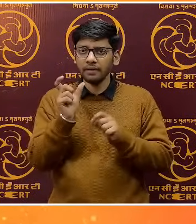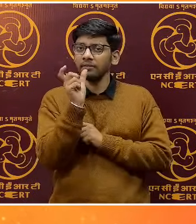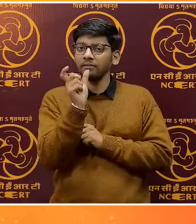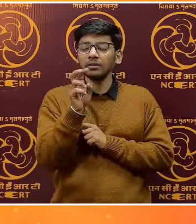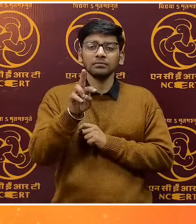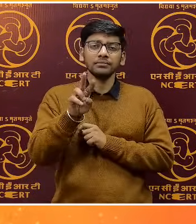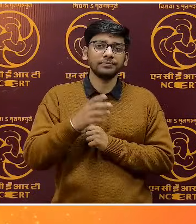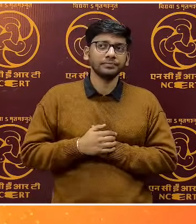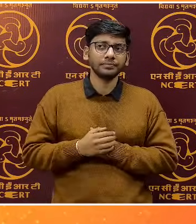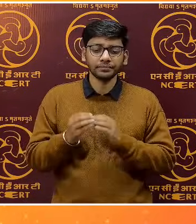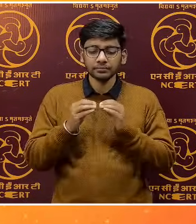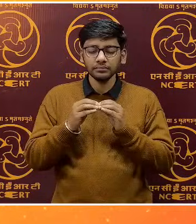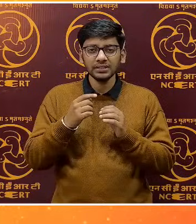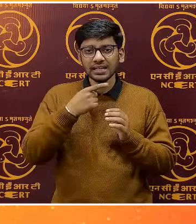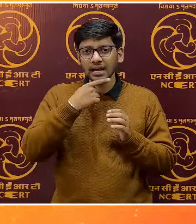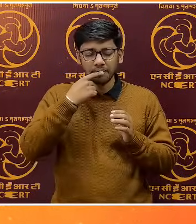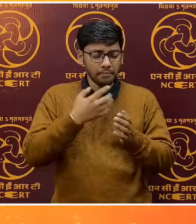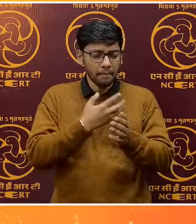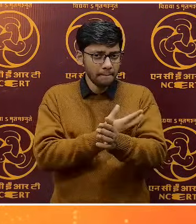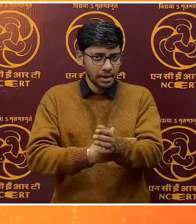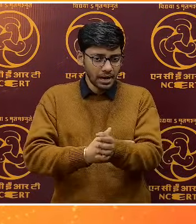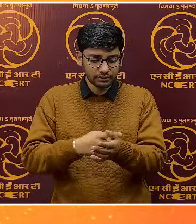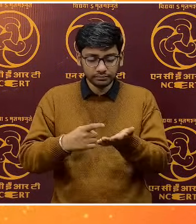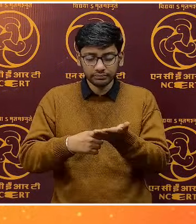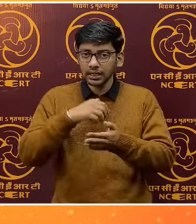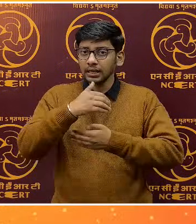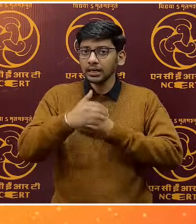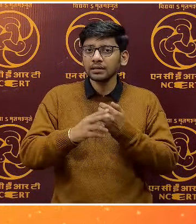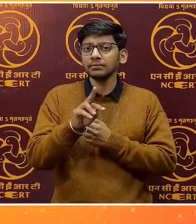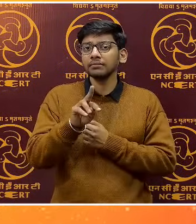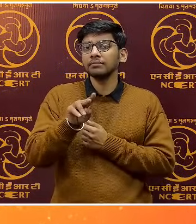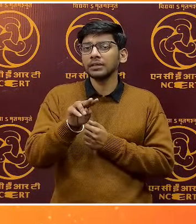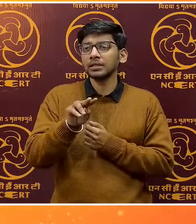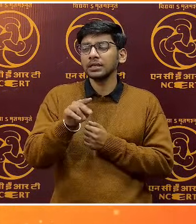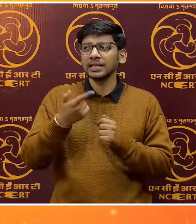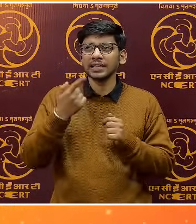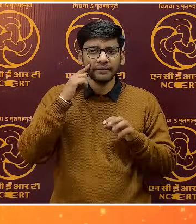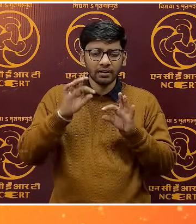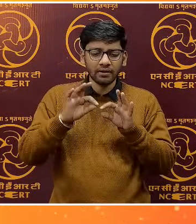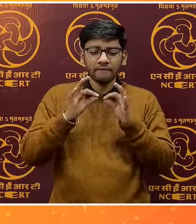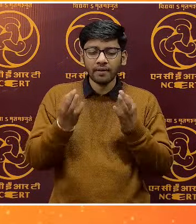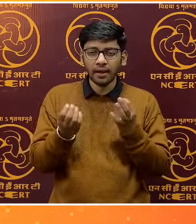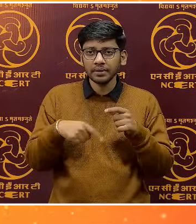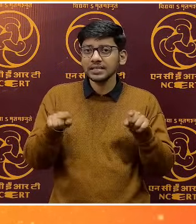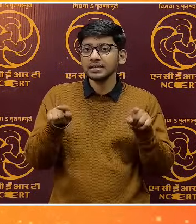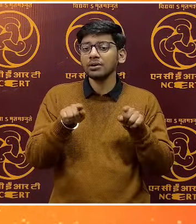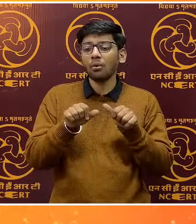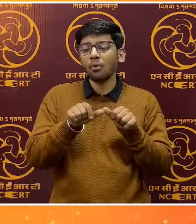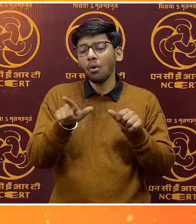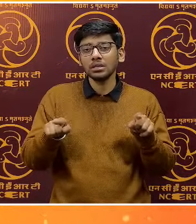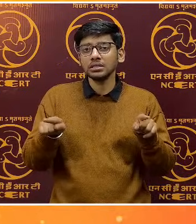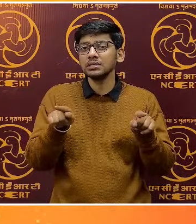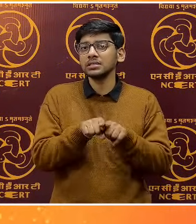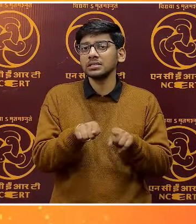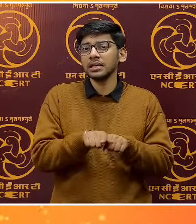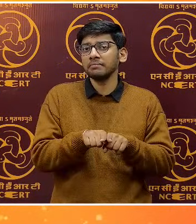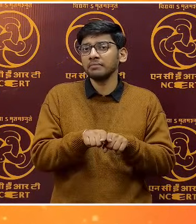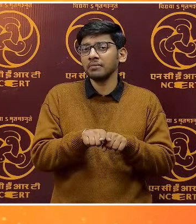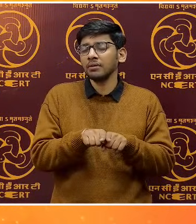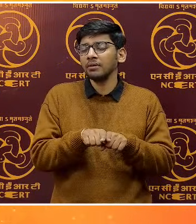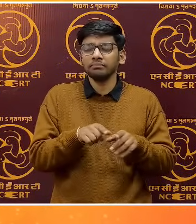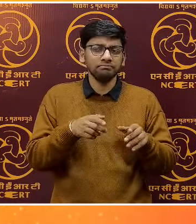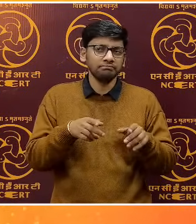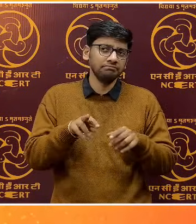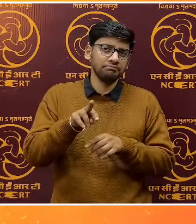relations? Blood relation are those that we are in a same family. We all are, if you know about